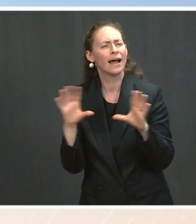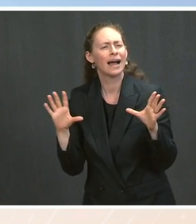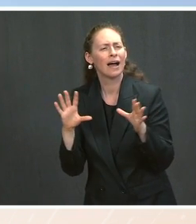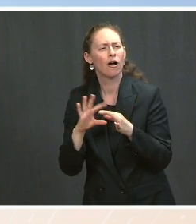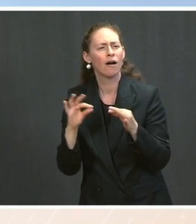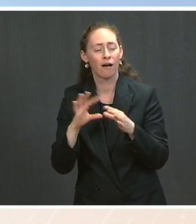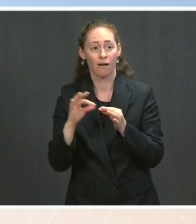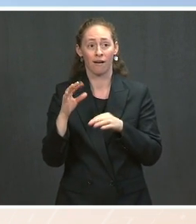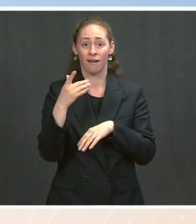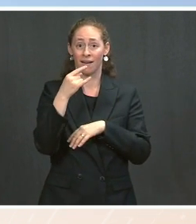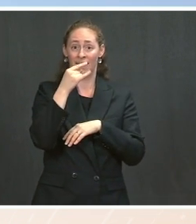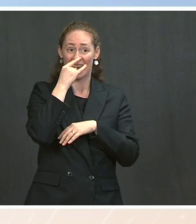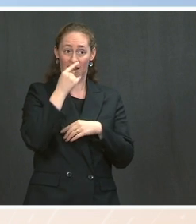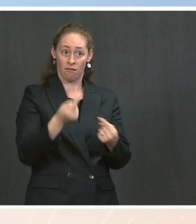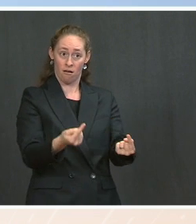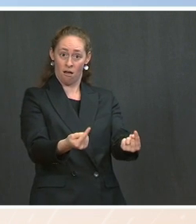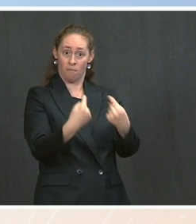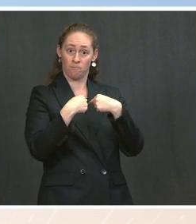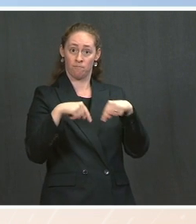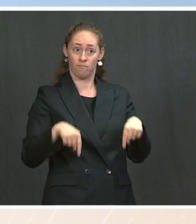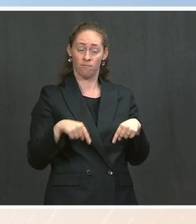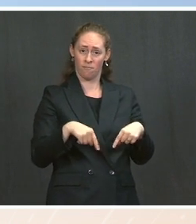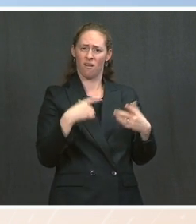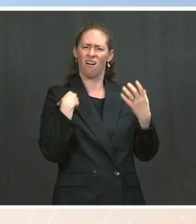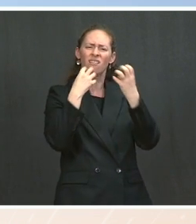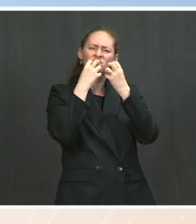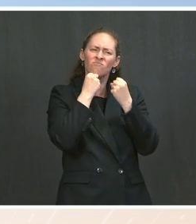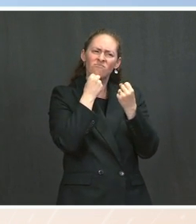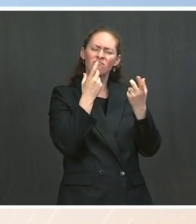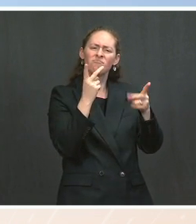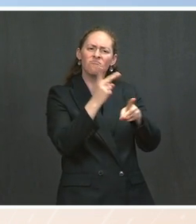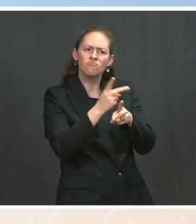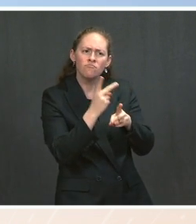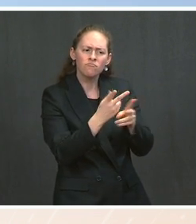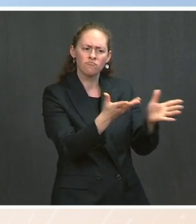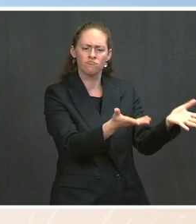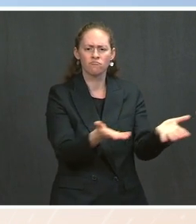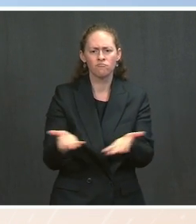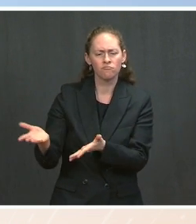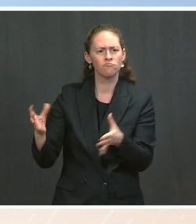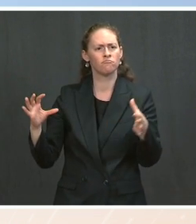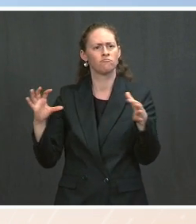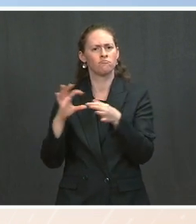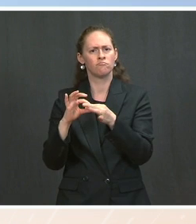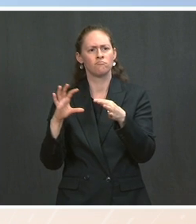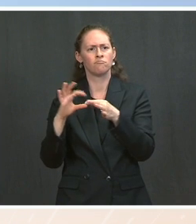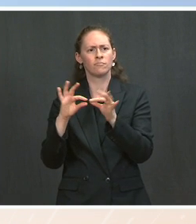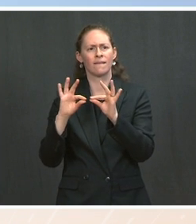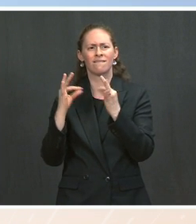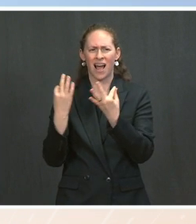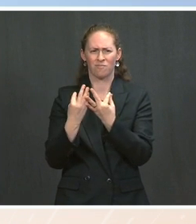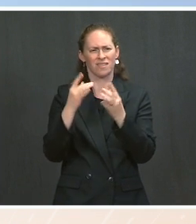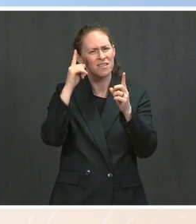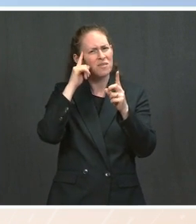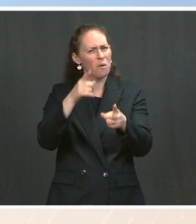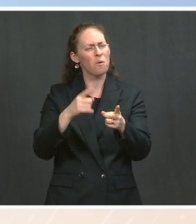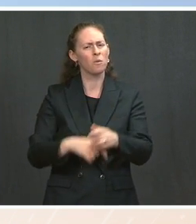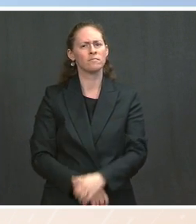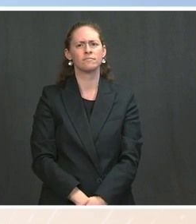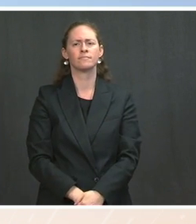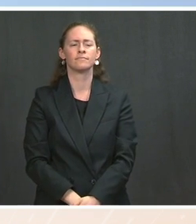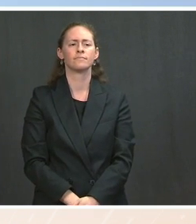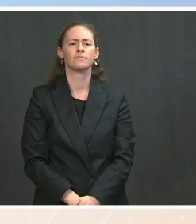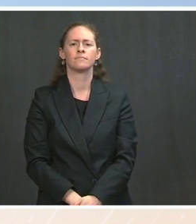to safe homes, especially homes of loved ones and sponsored families. Go ahead. Point of clarification, you